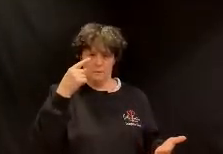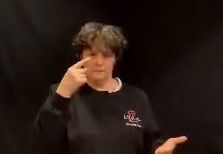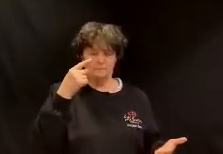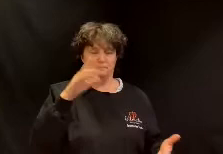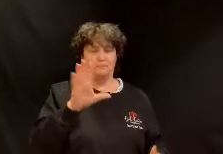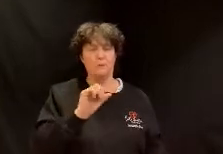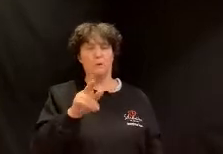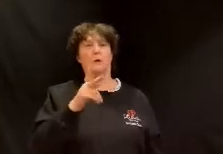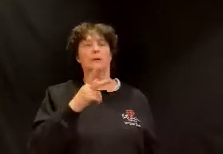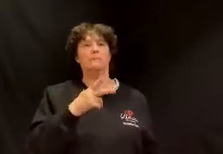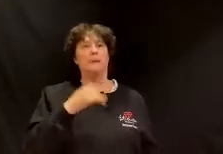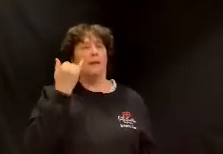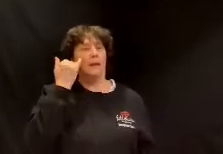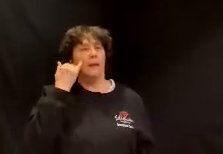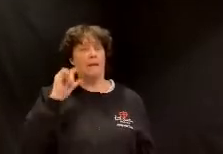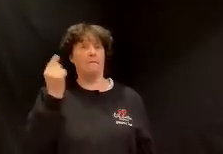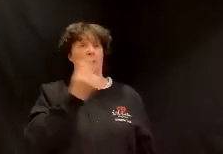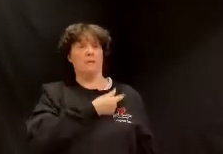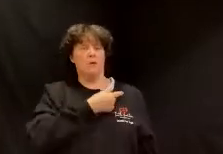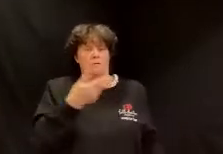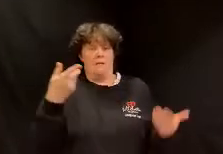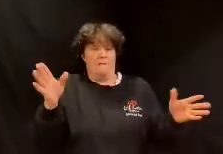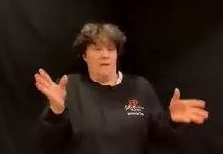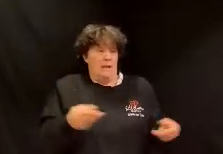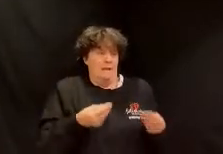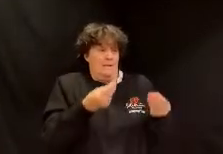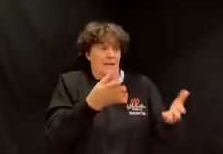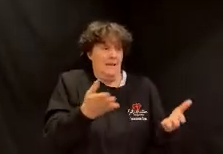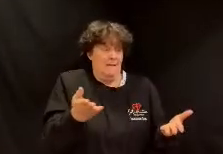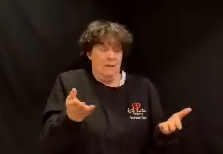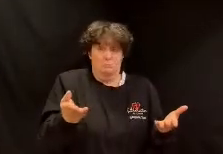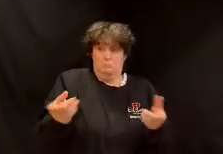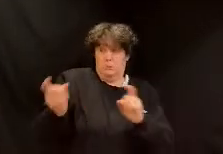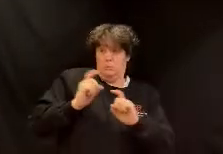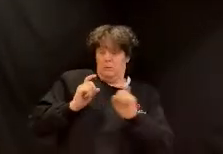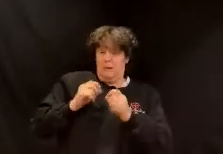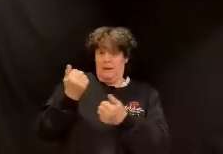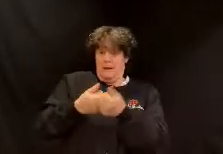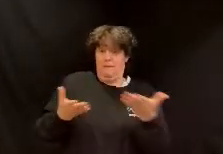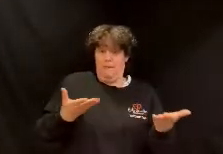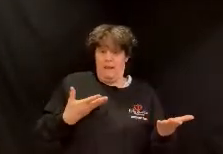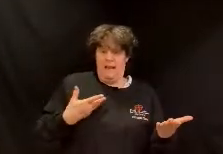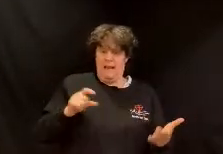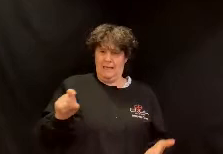if grace has already provided everything that I need, how many would say amen to